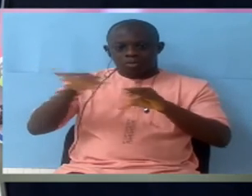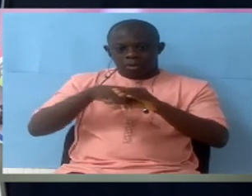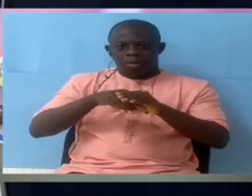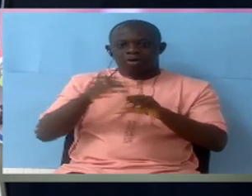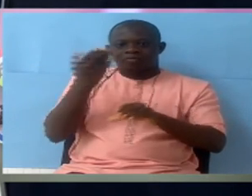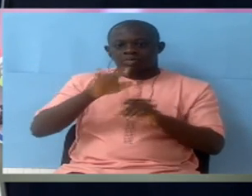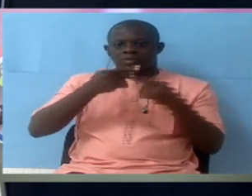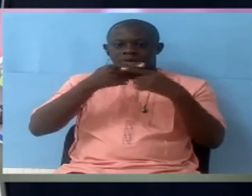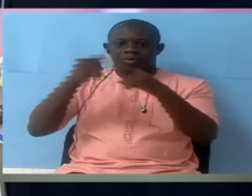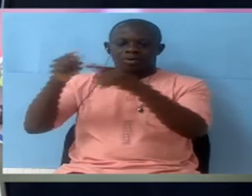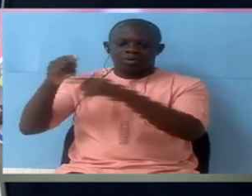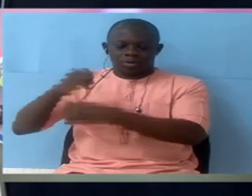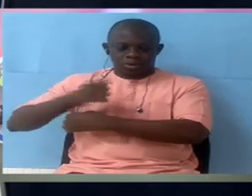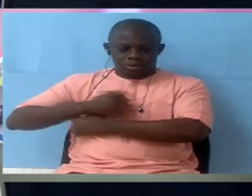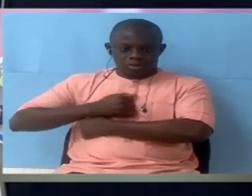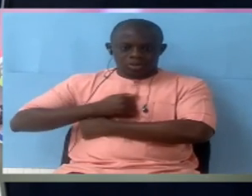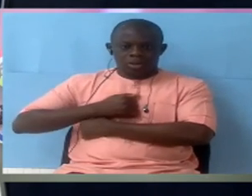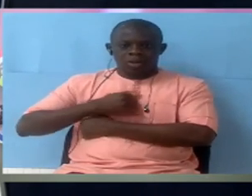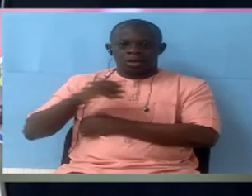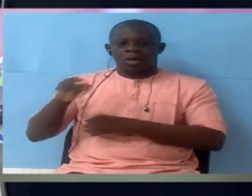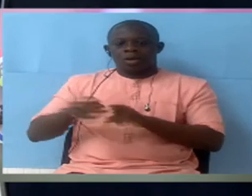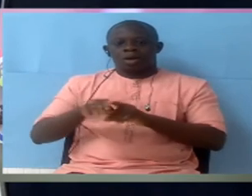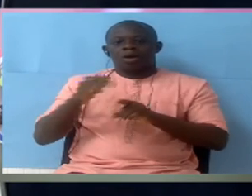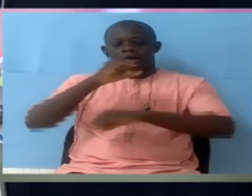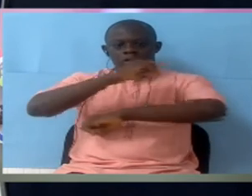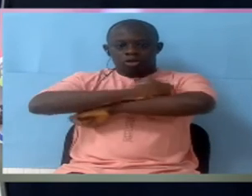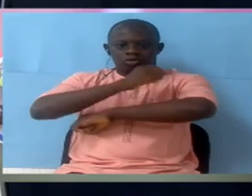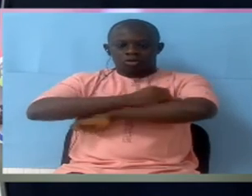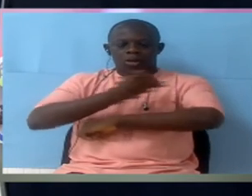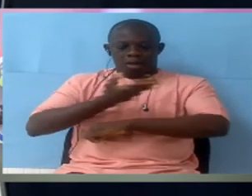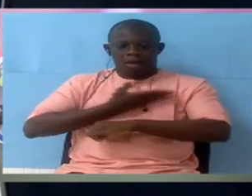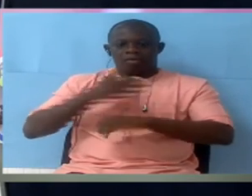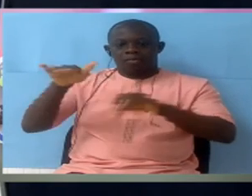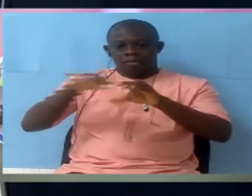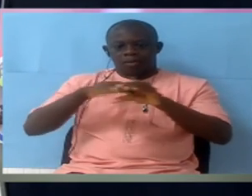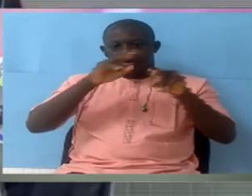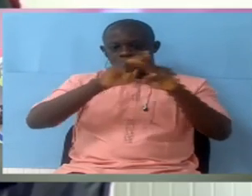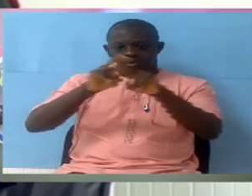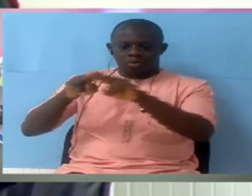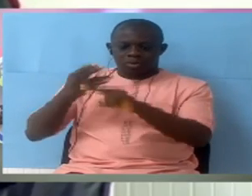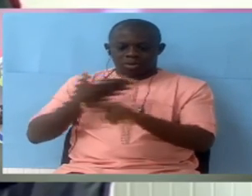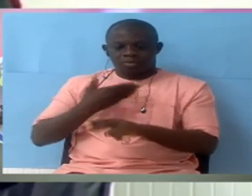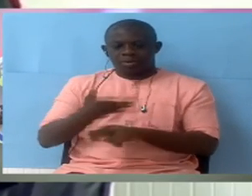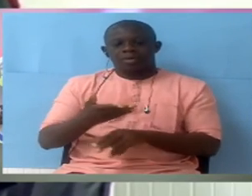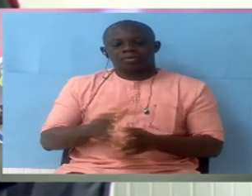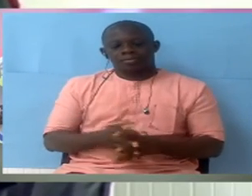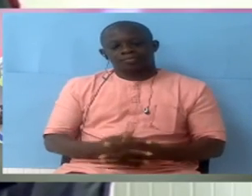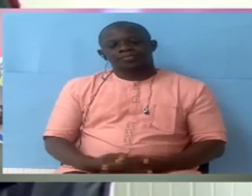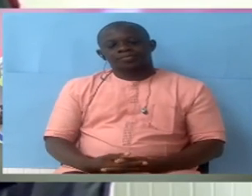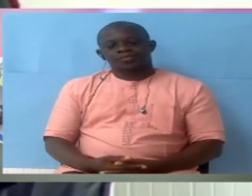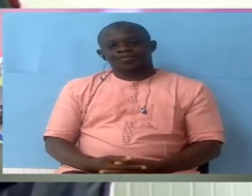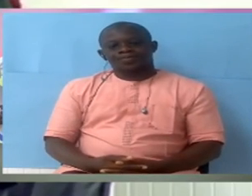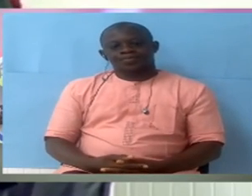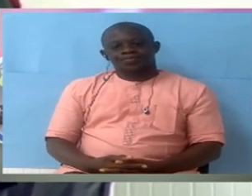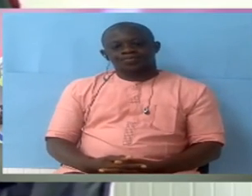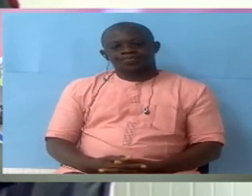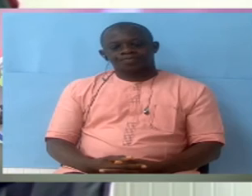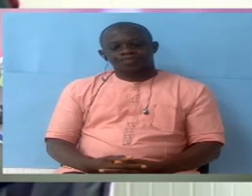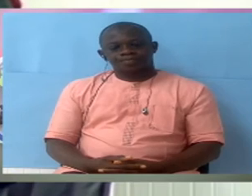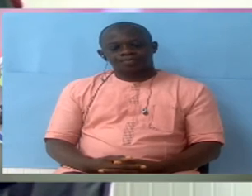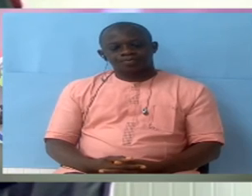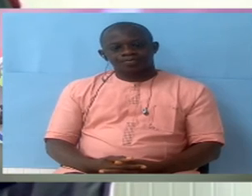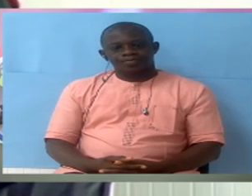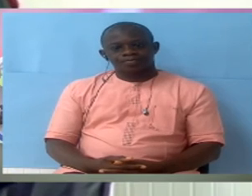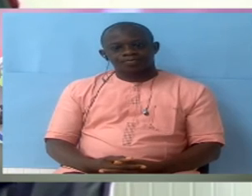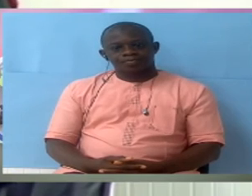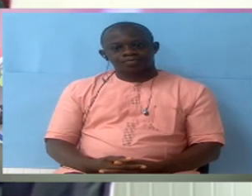different security outfits. Mu ngi melni jambour yoyu tok fofu dañ len jaxase ñu ngi joge ci ay bunta yo